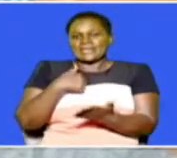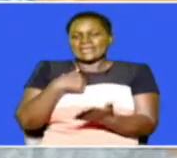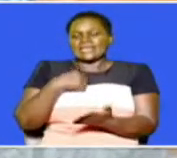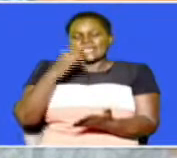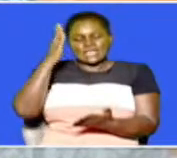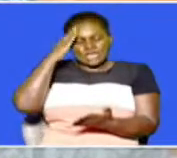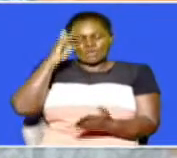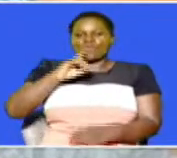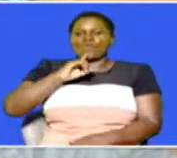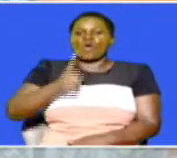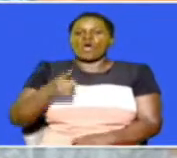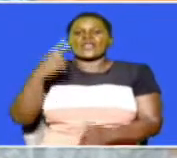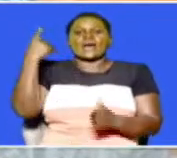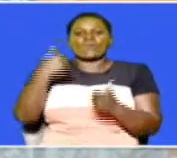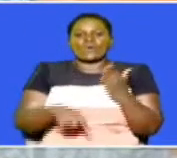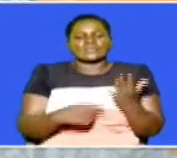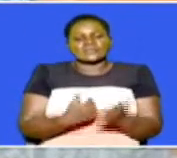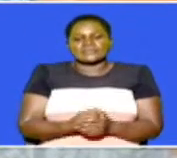was.